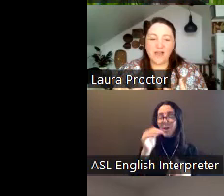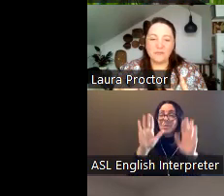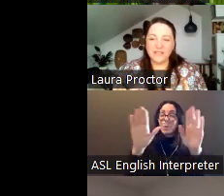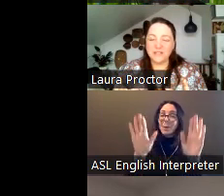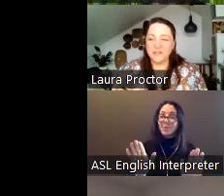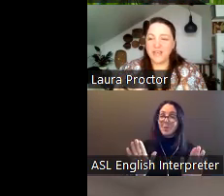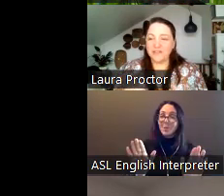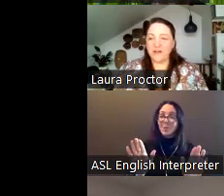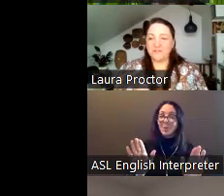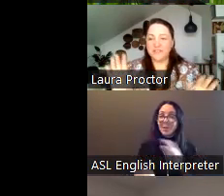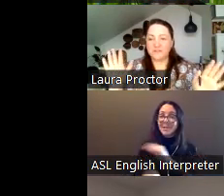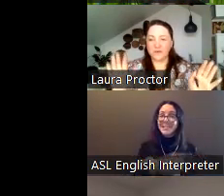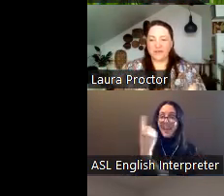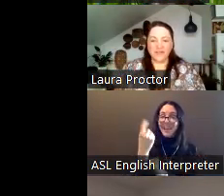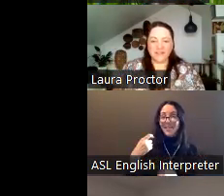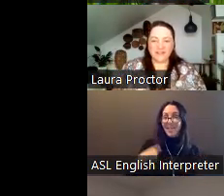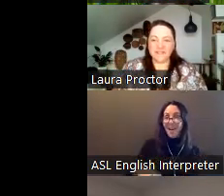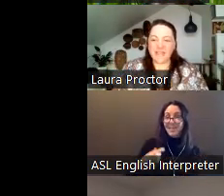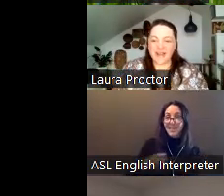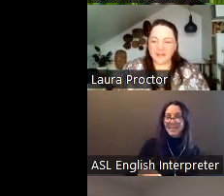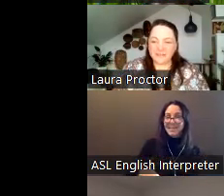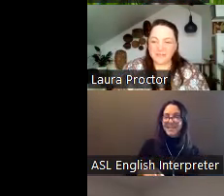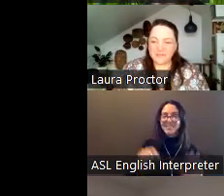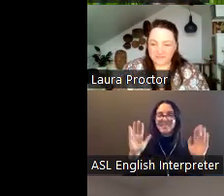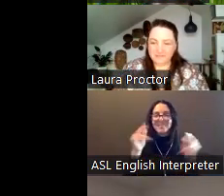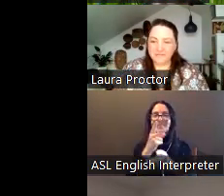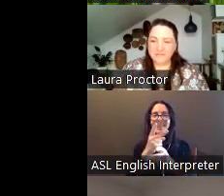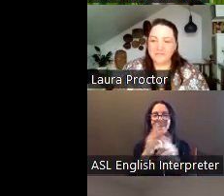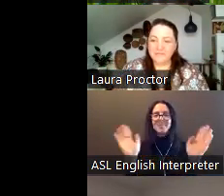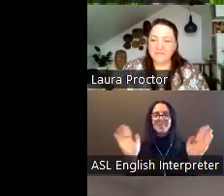wonderful rest of your day at the conference, everyone. Take care. Thank you so much. Thank you.